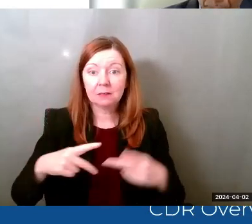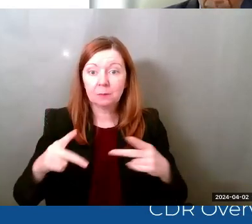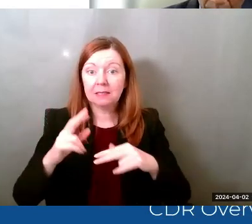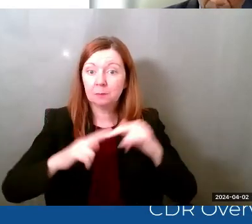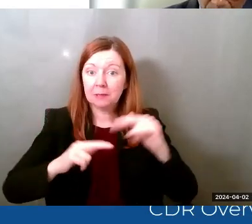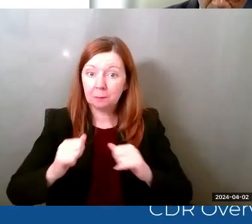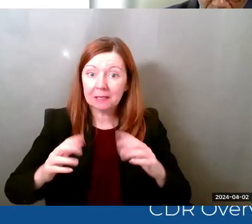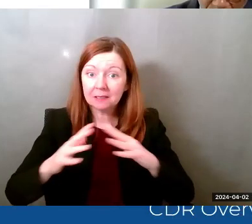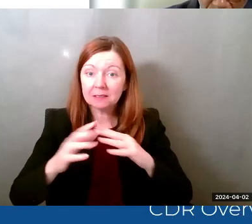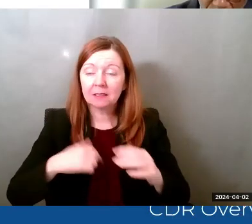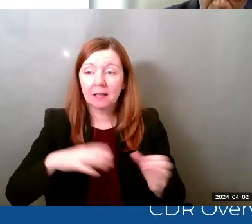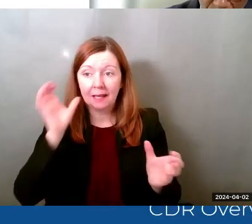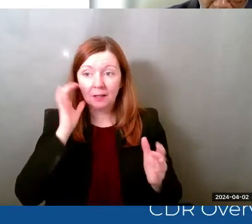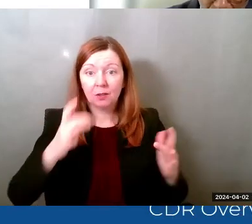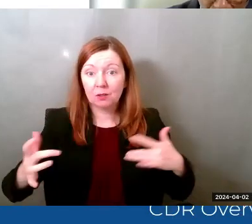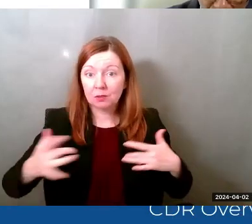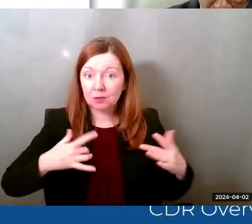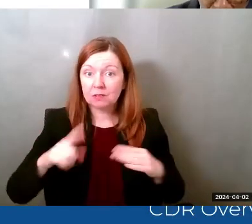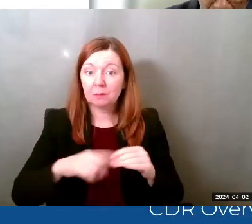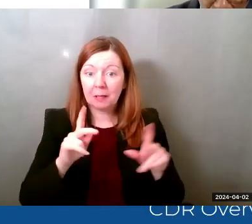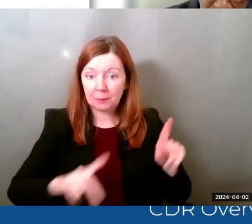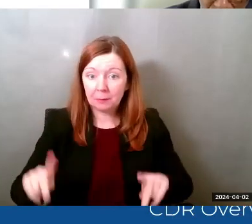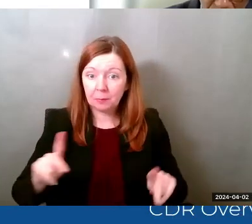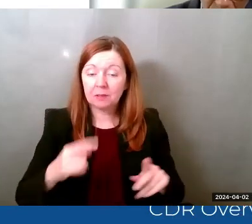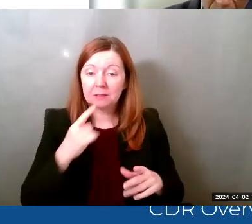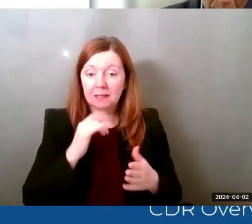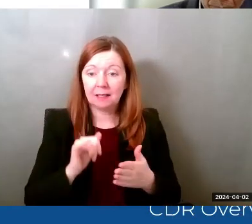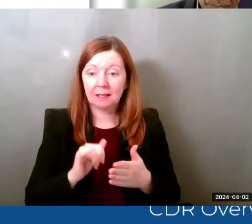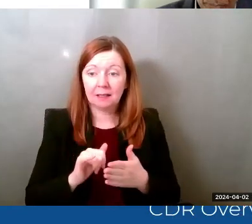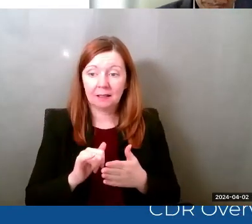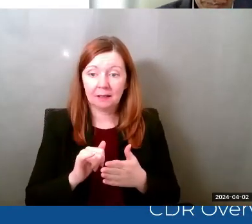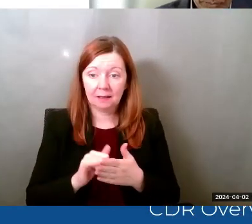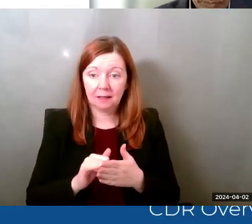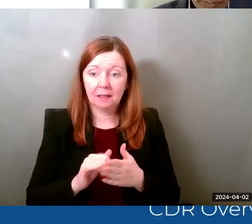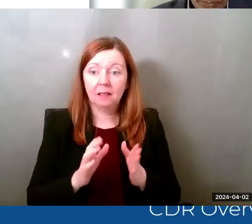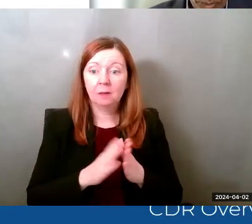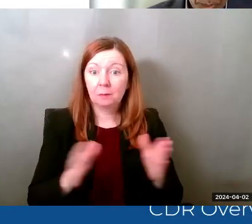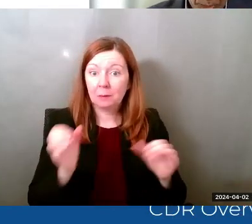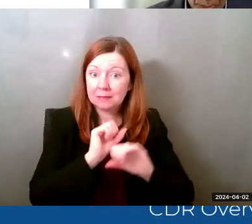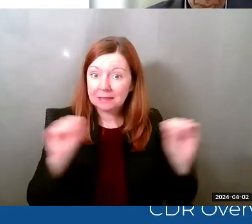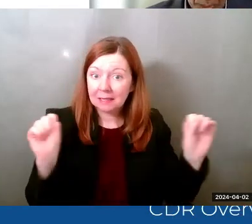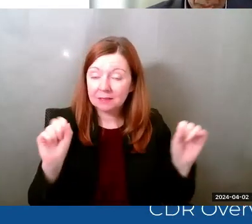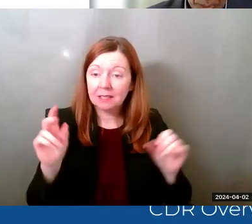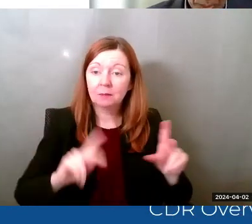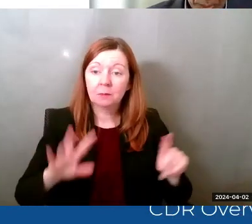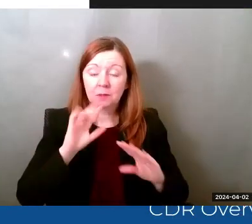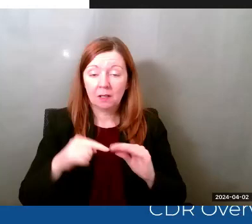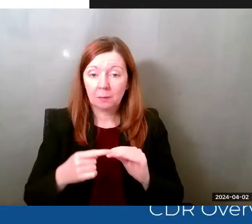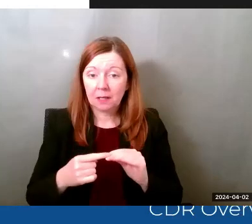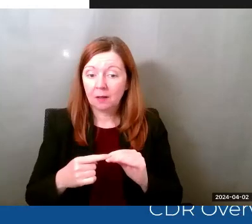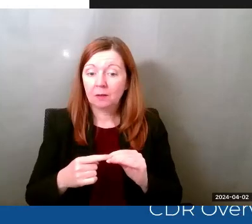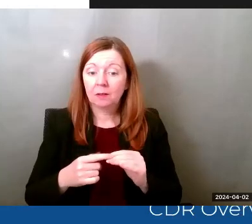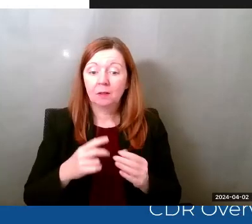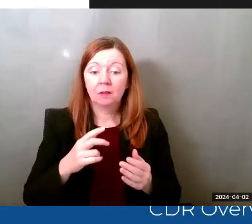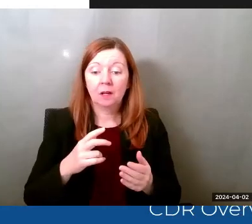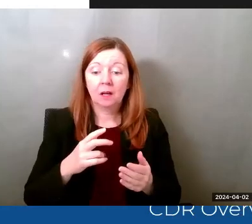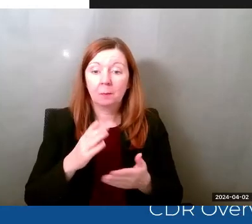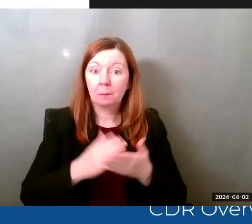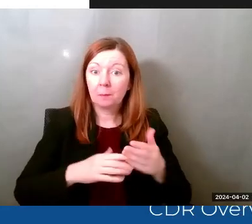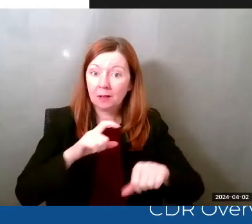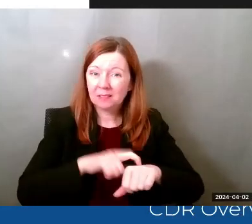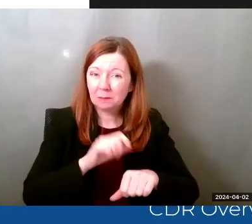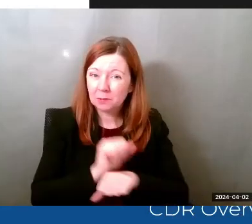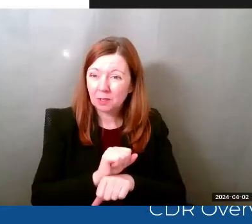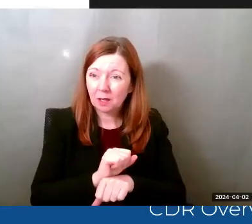built. I hear concerns about people stating about public safety. People are talking about, part-time job